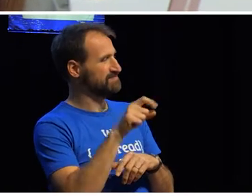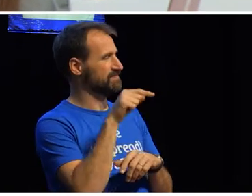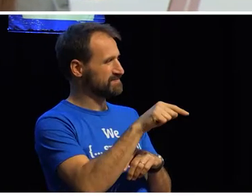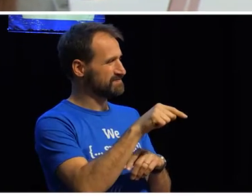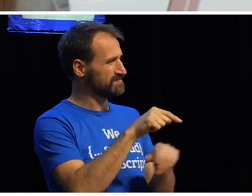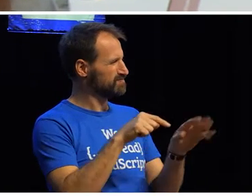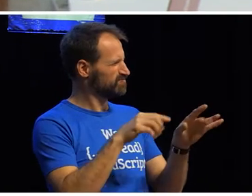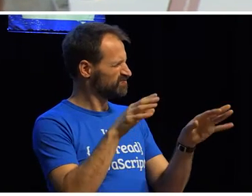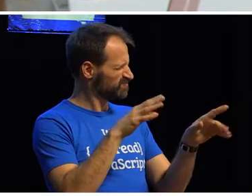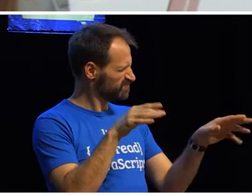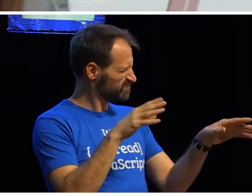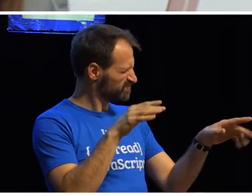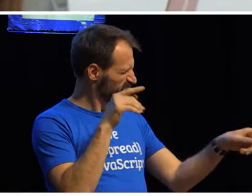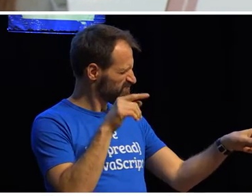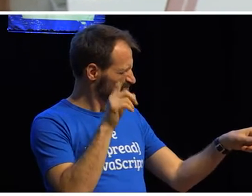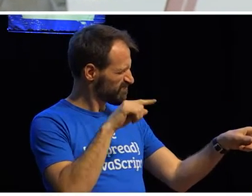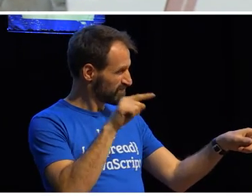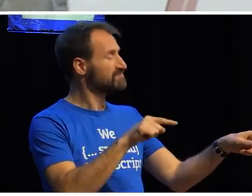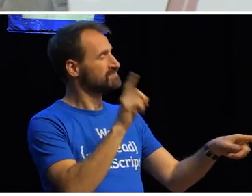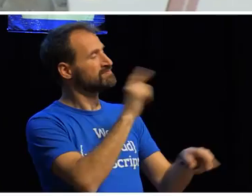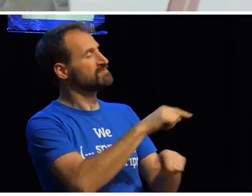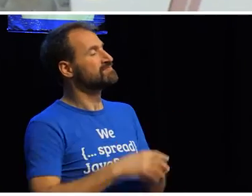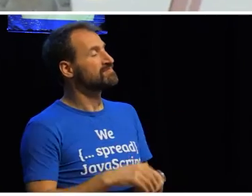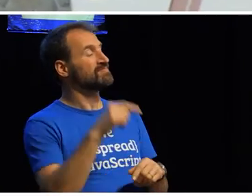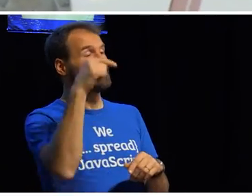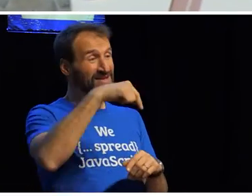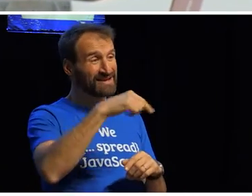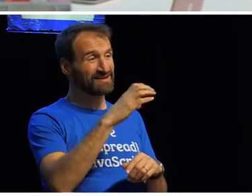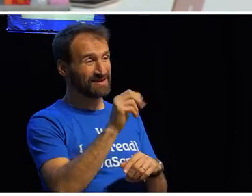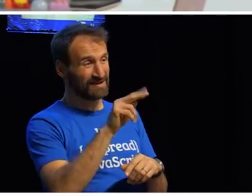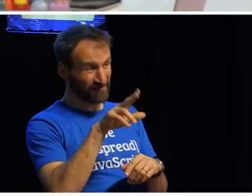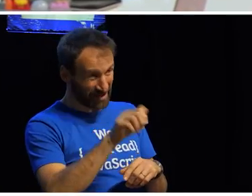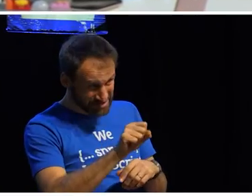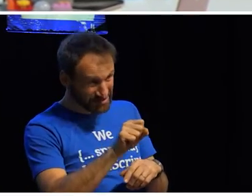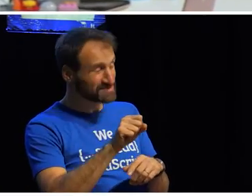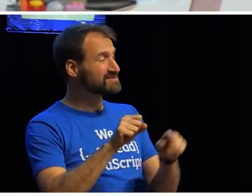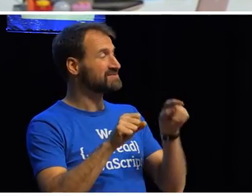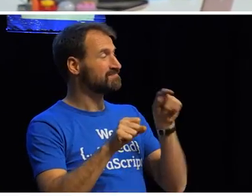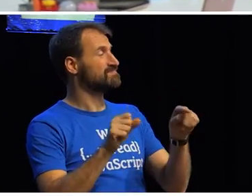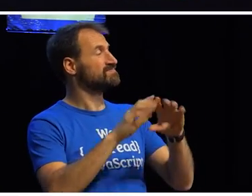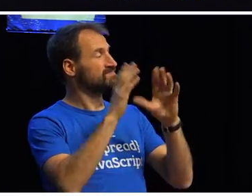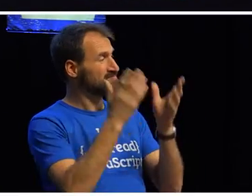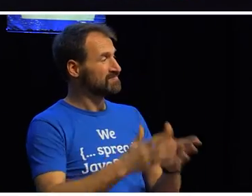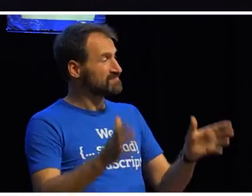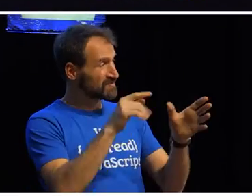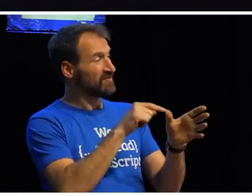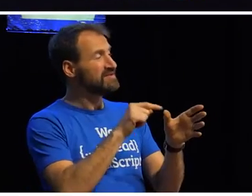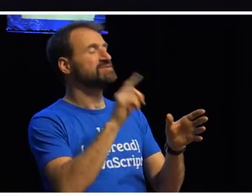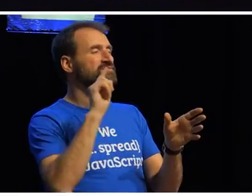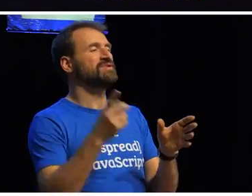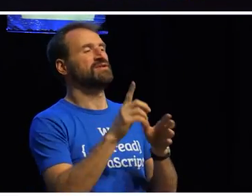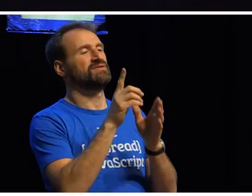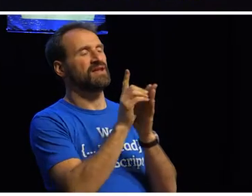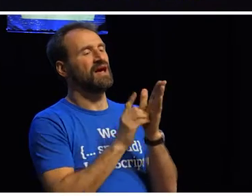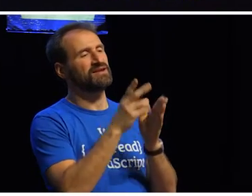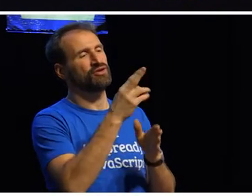All right. So yes. So in the Canvas, yeah, many times, like again, I can use the to data URL